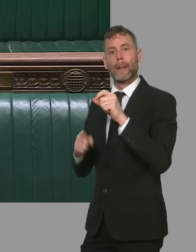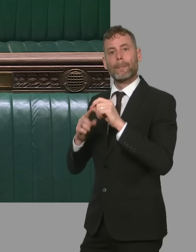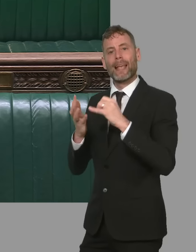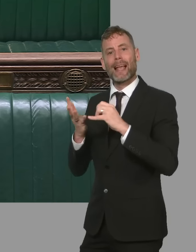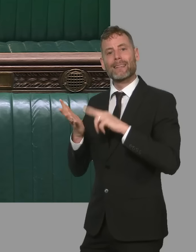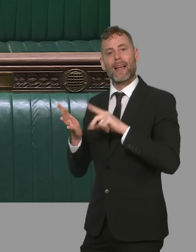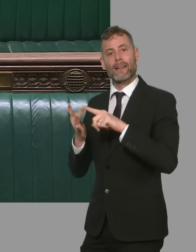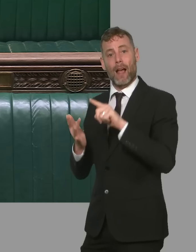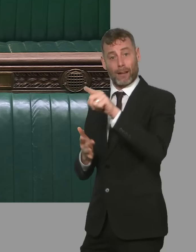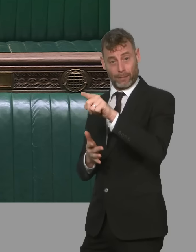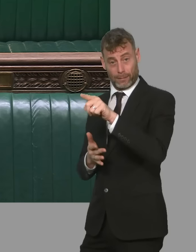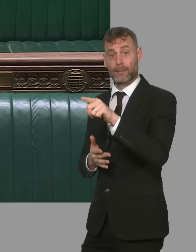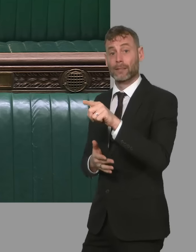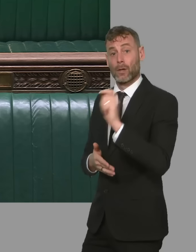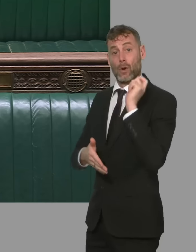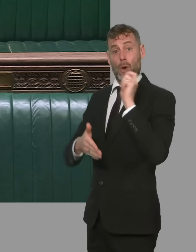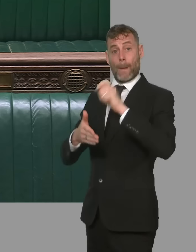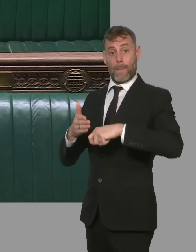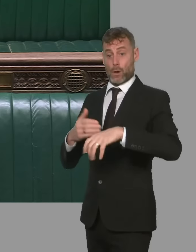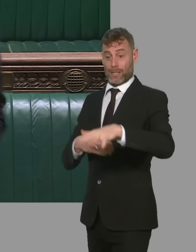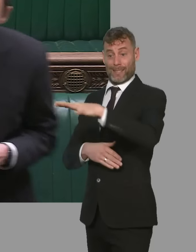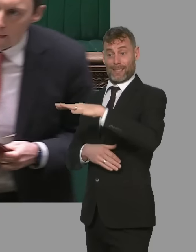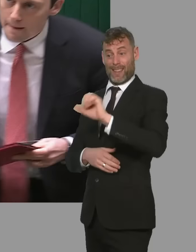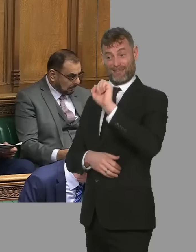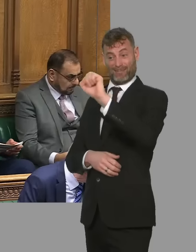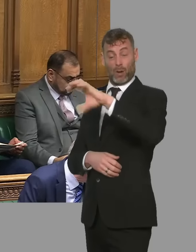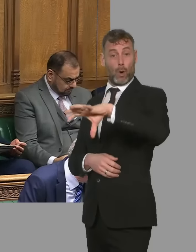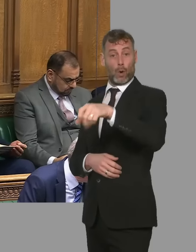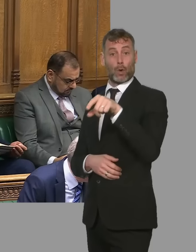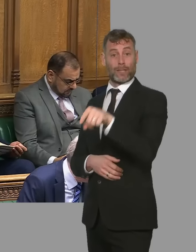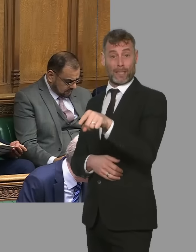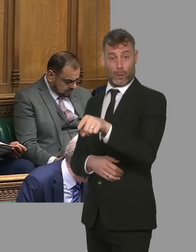are for the PSNI and the executive to discuss a way forward.